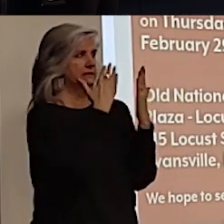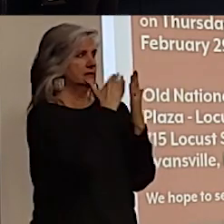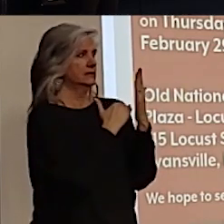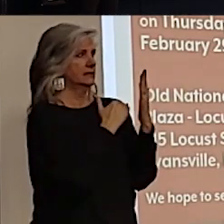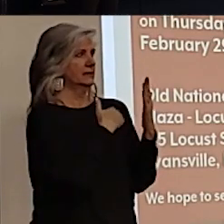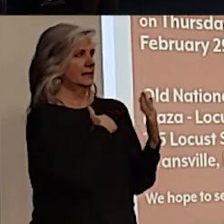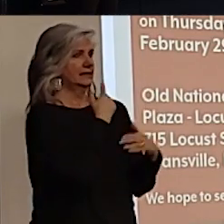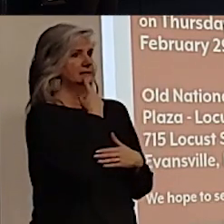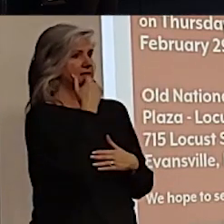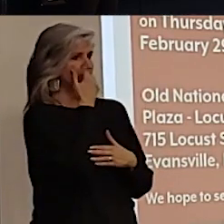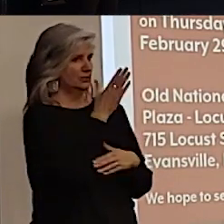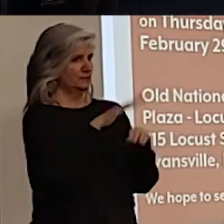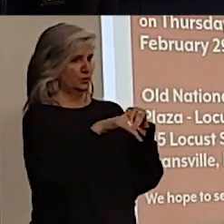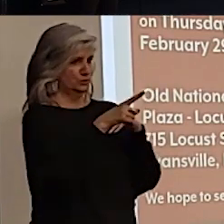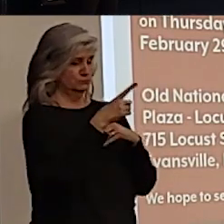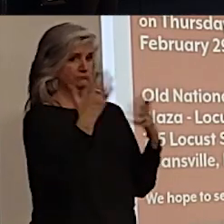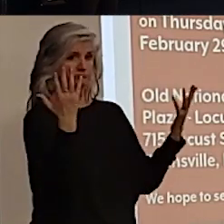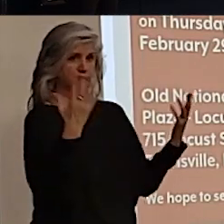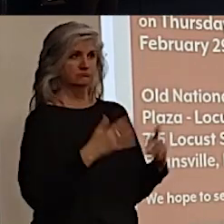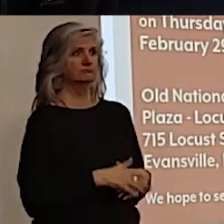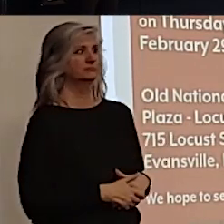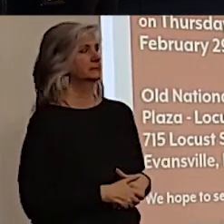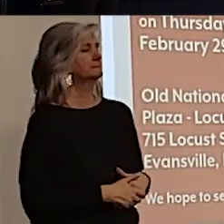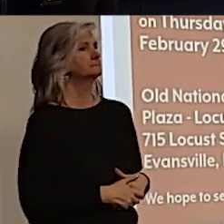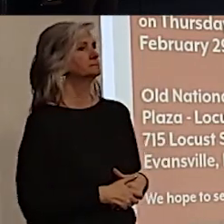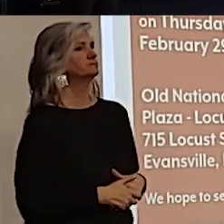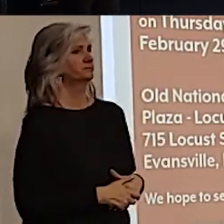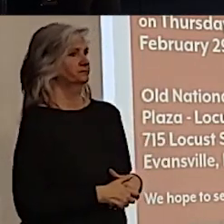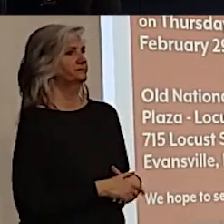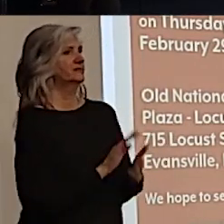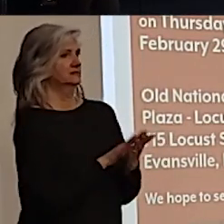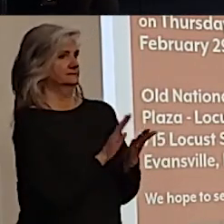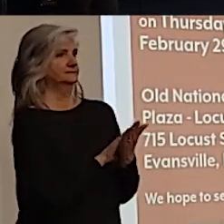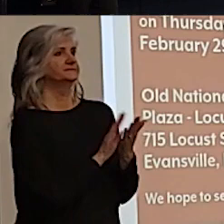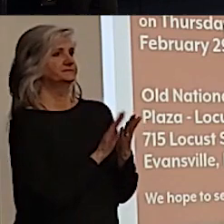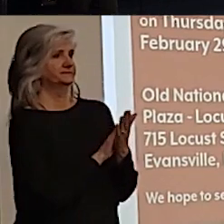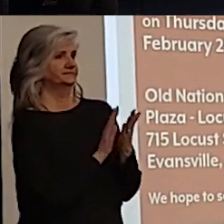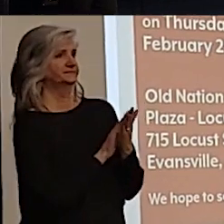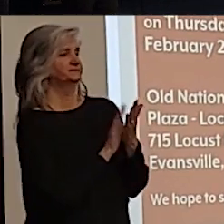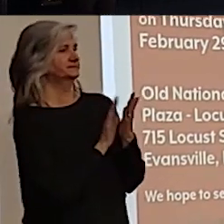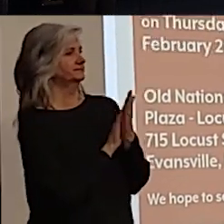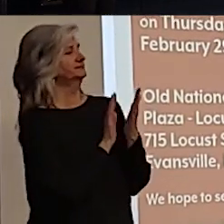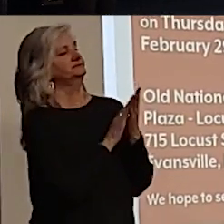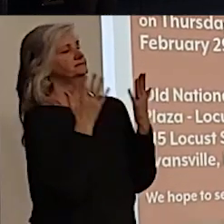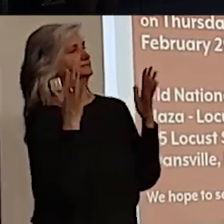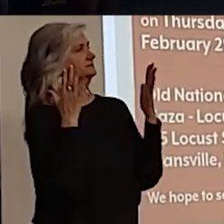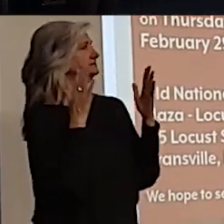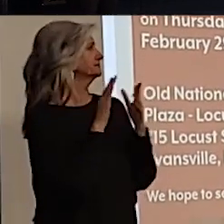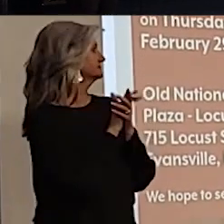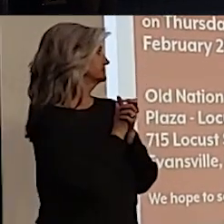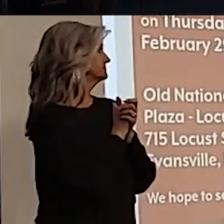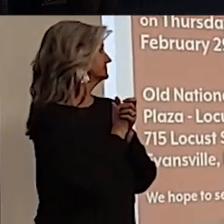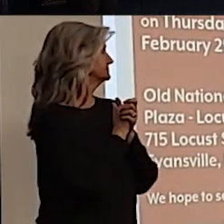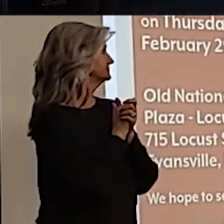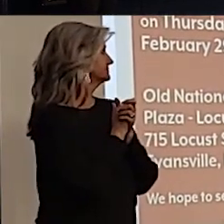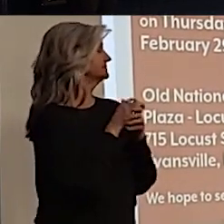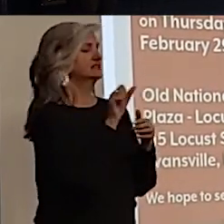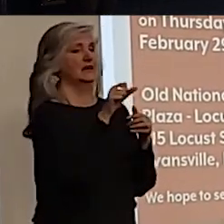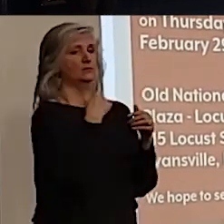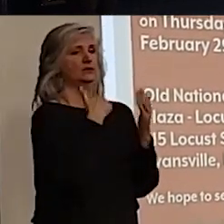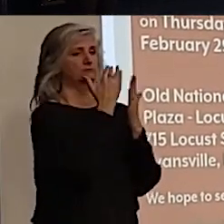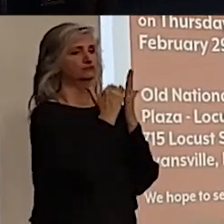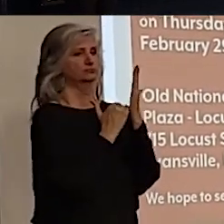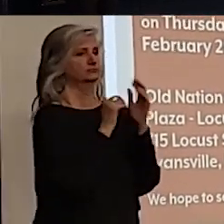I can say shame on you as well. Yeah, that's what we can do. We can put together something,